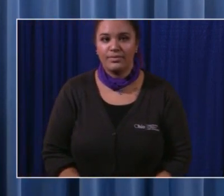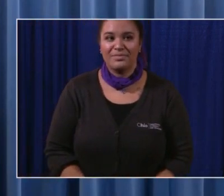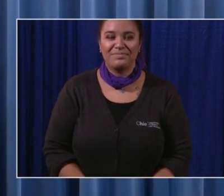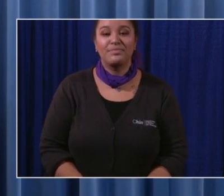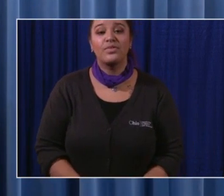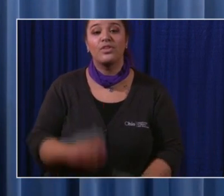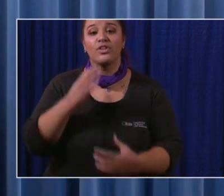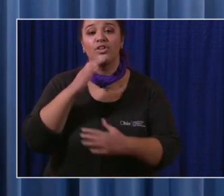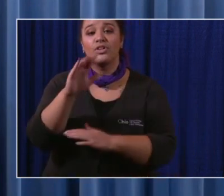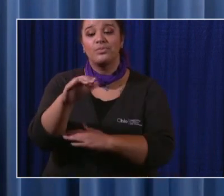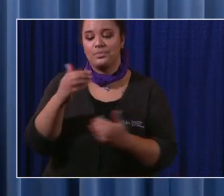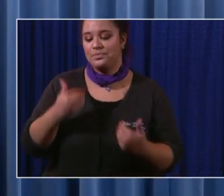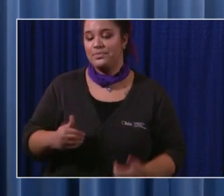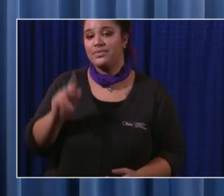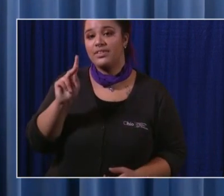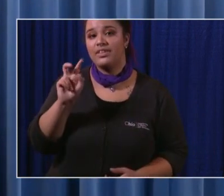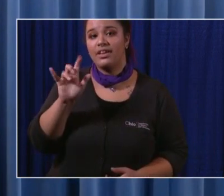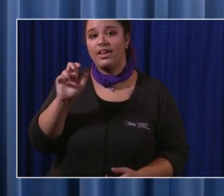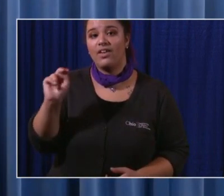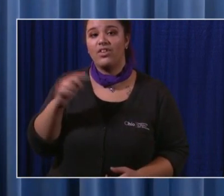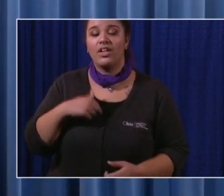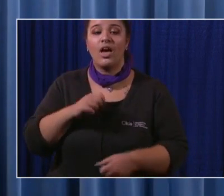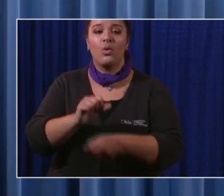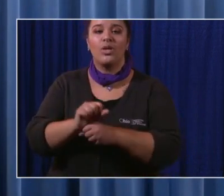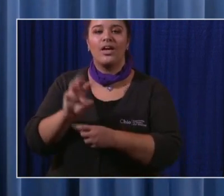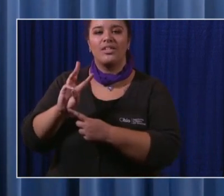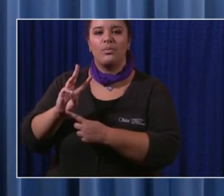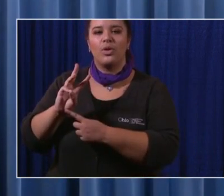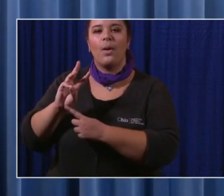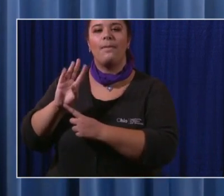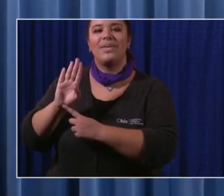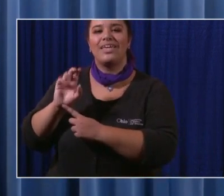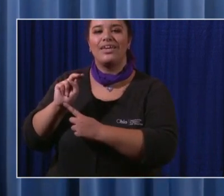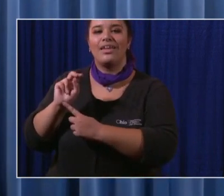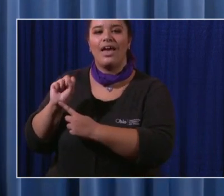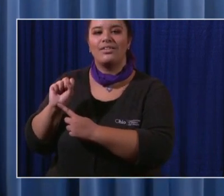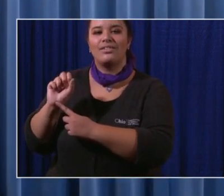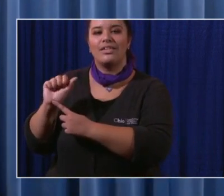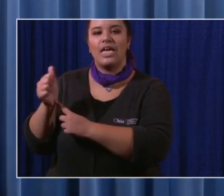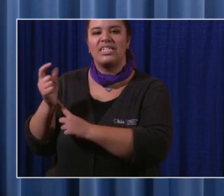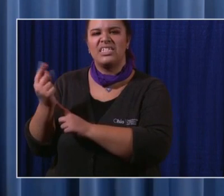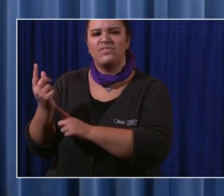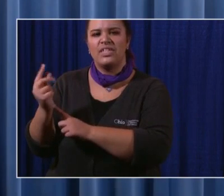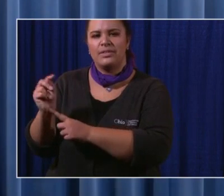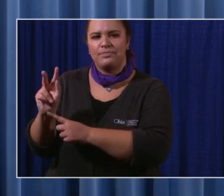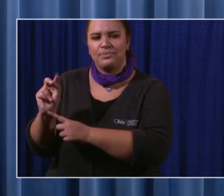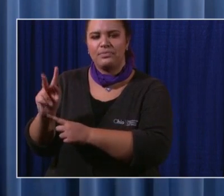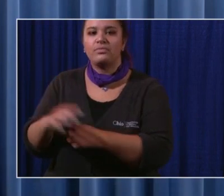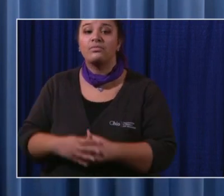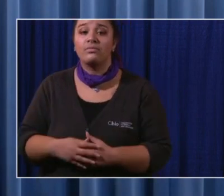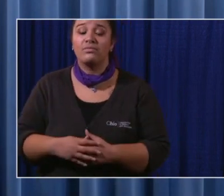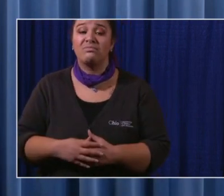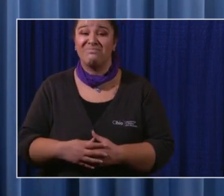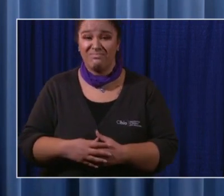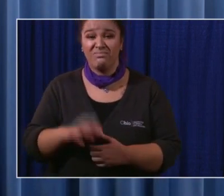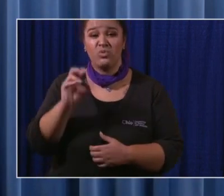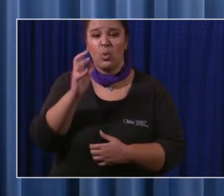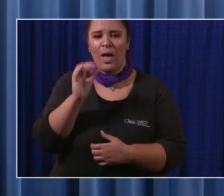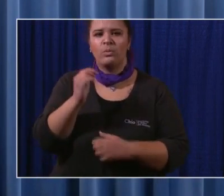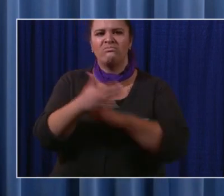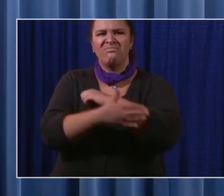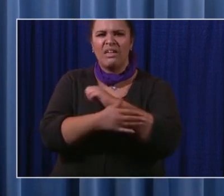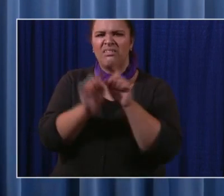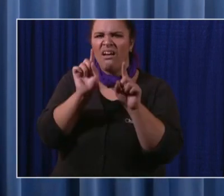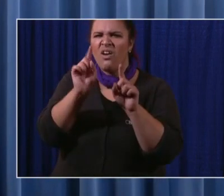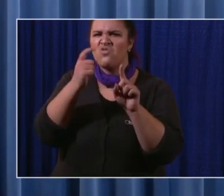Good afternoon, Governor. Kevin Landers, WBNS 10 TV. Why are counties in red continuing to allow high school athletes to